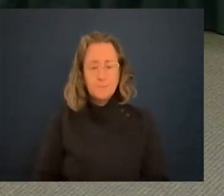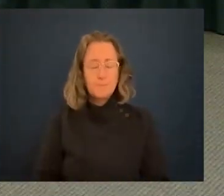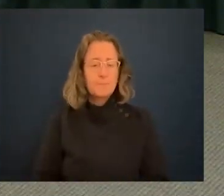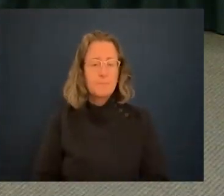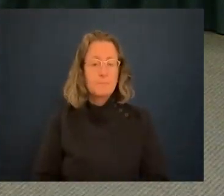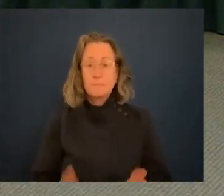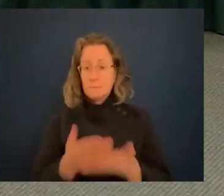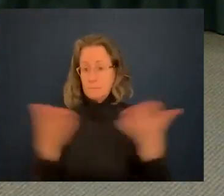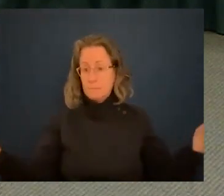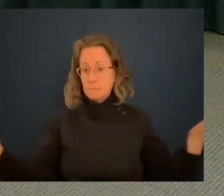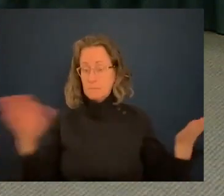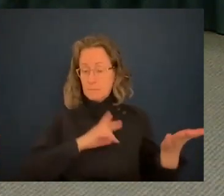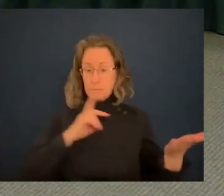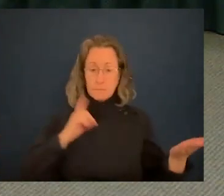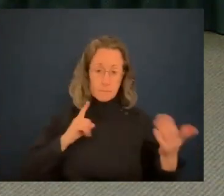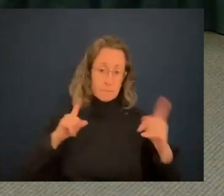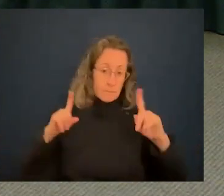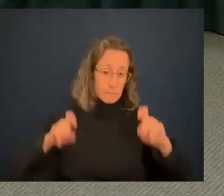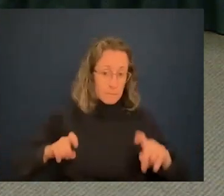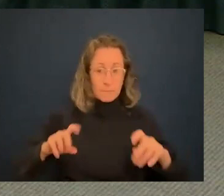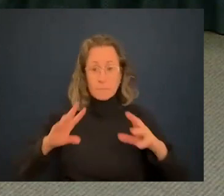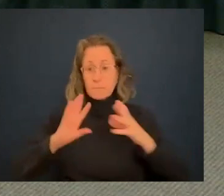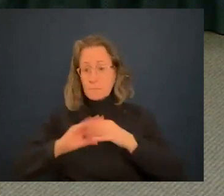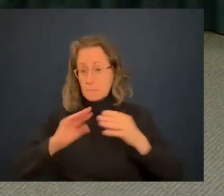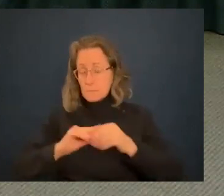board members uh questions comments